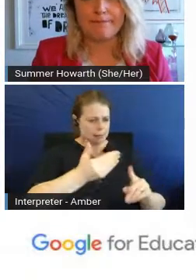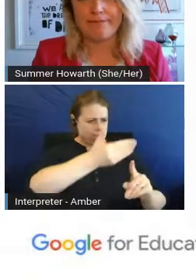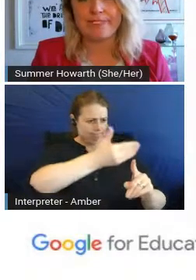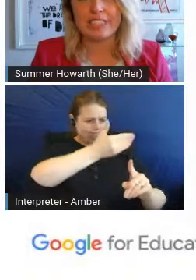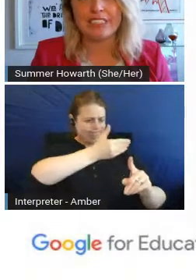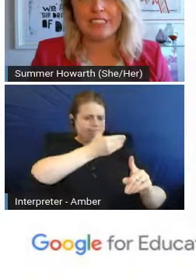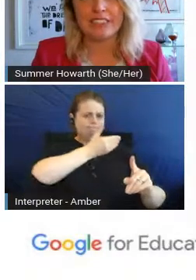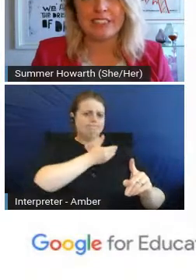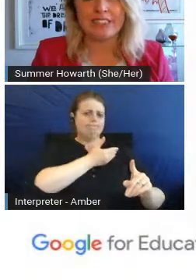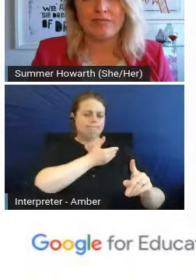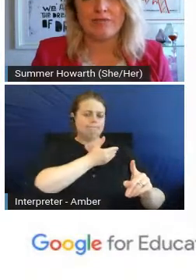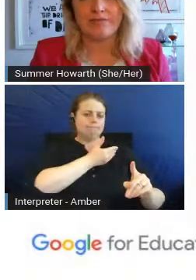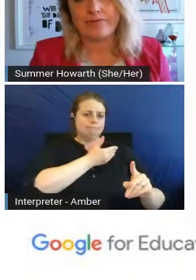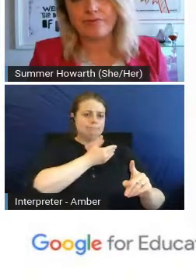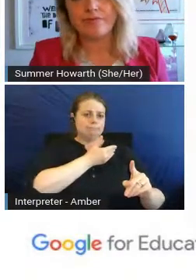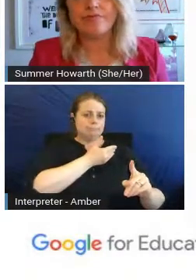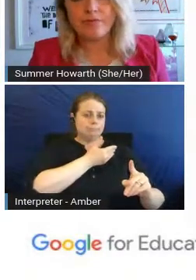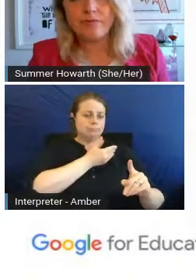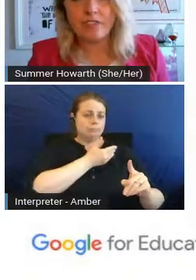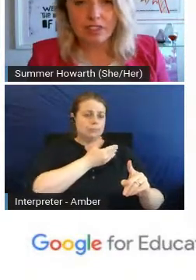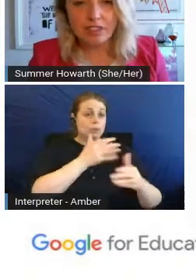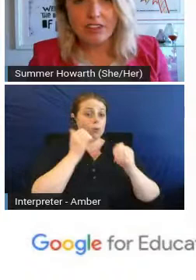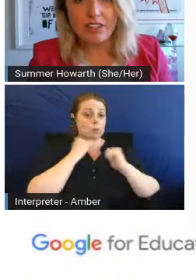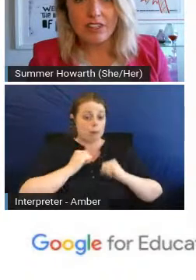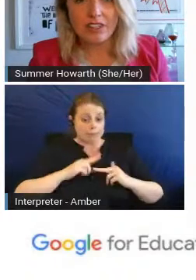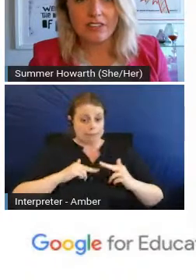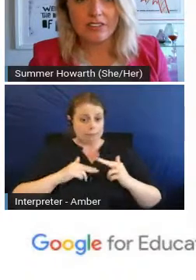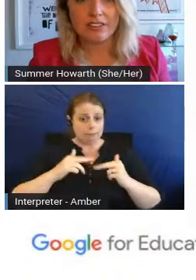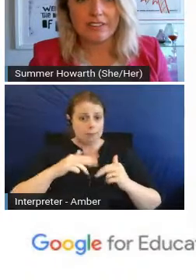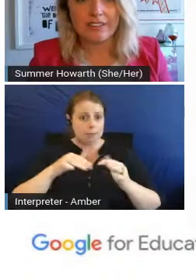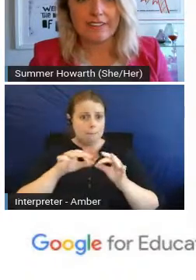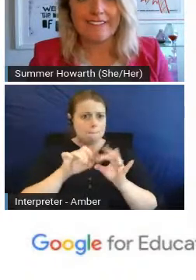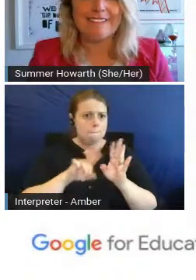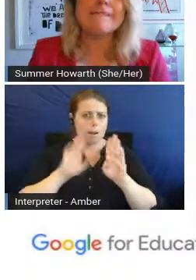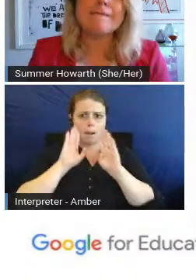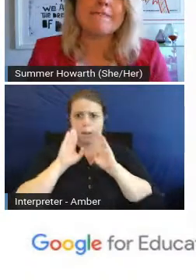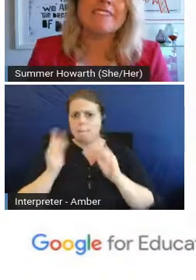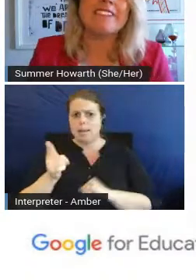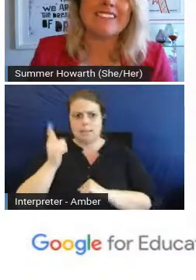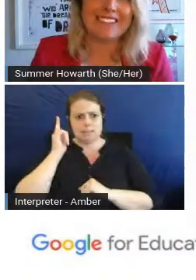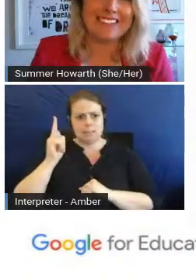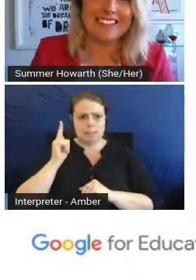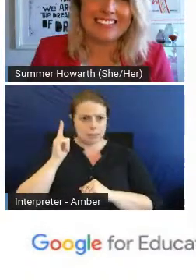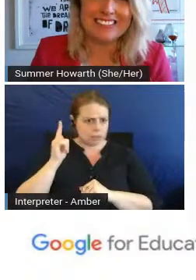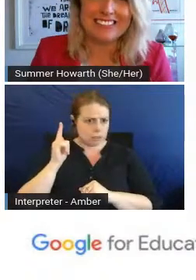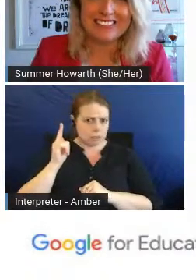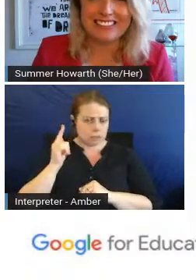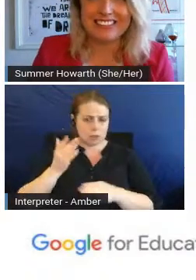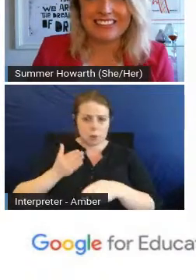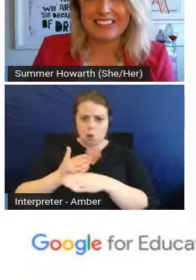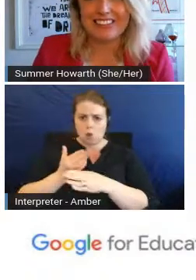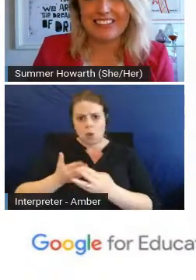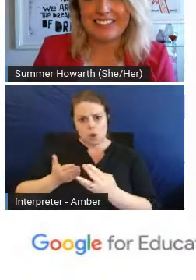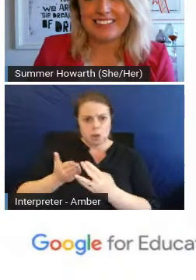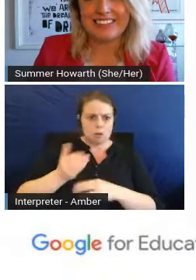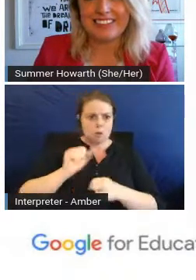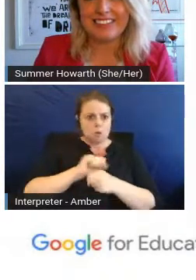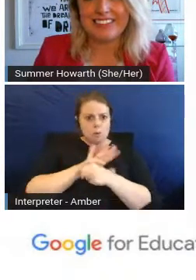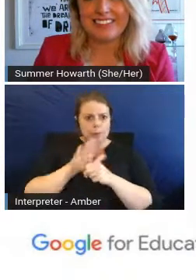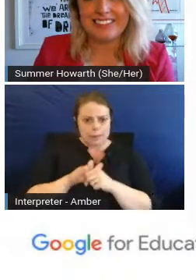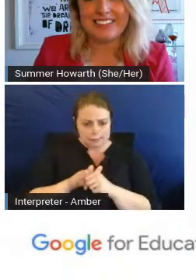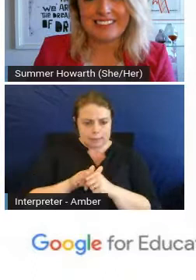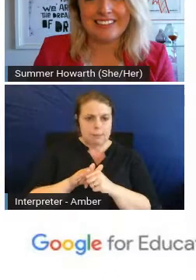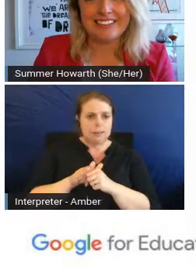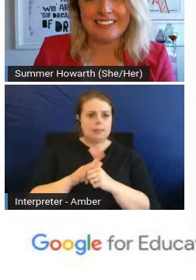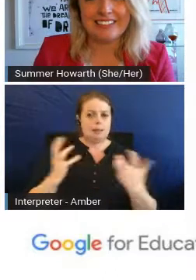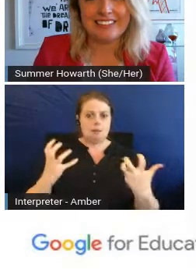from the practice that was developed by all of the amazing teachers who are working through this pandemic, and where hybrid